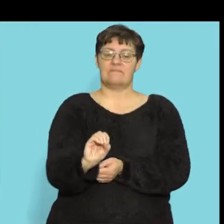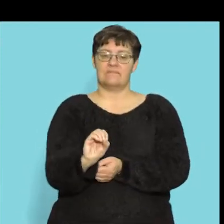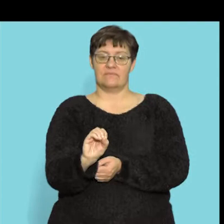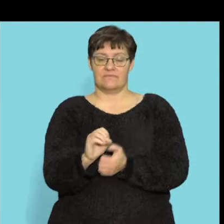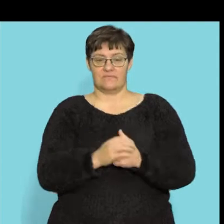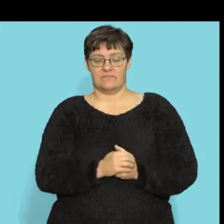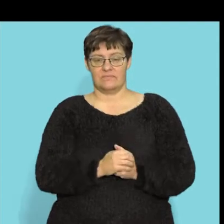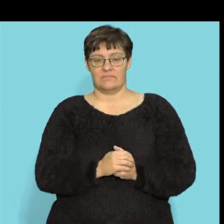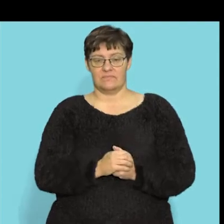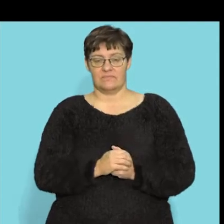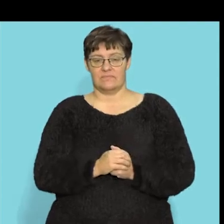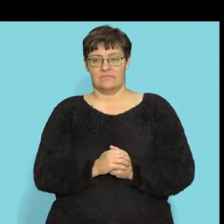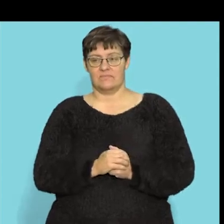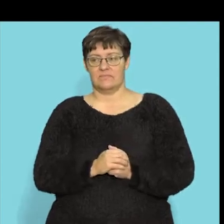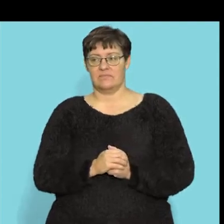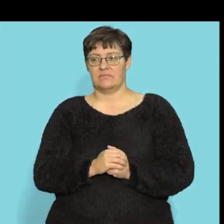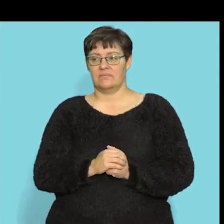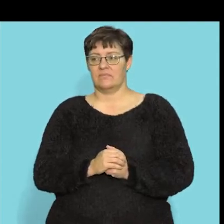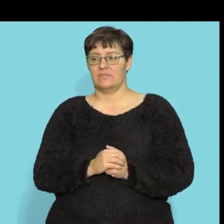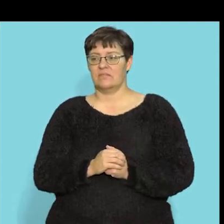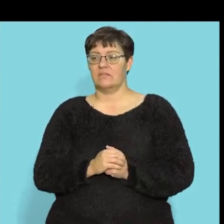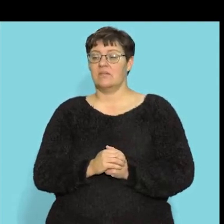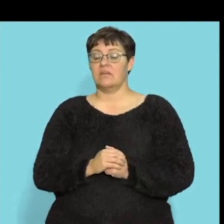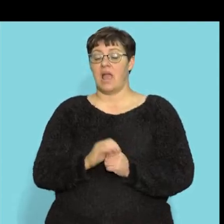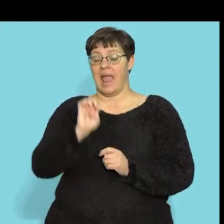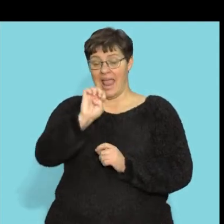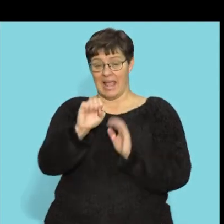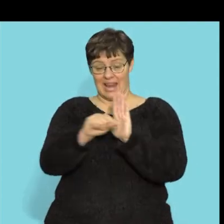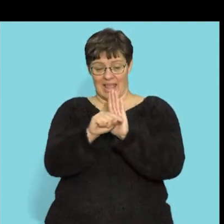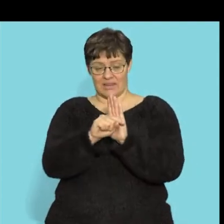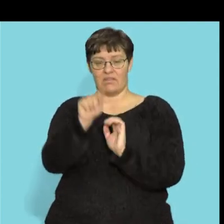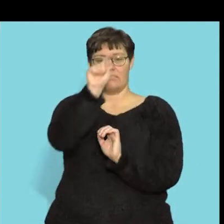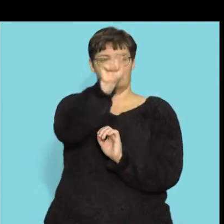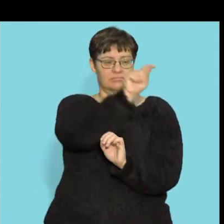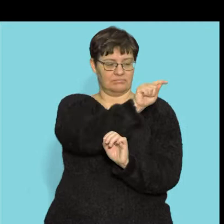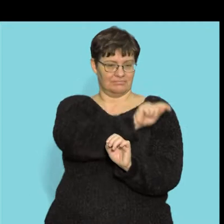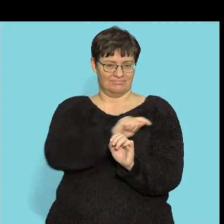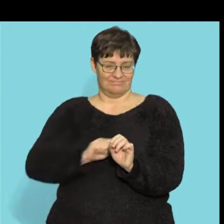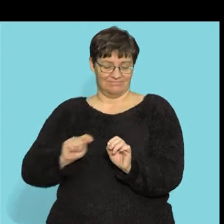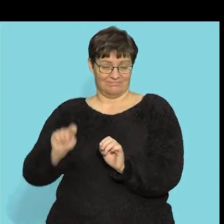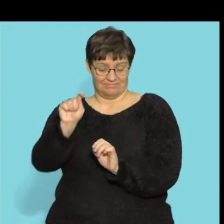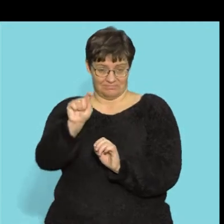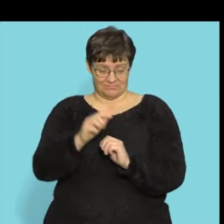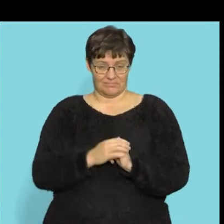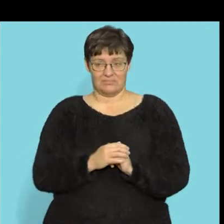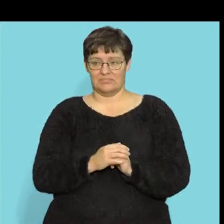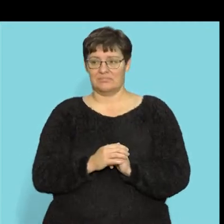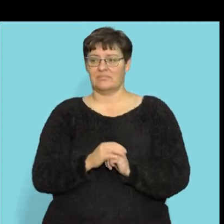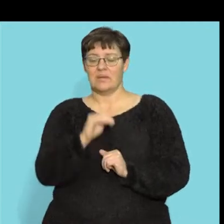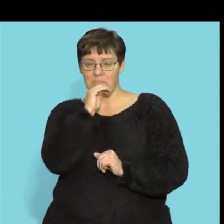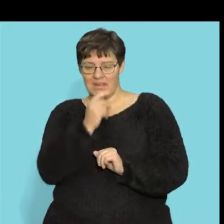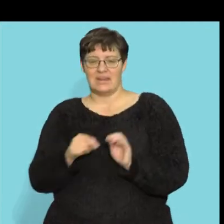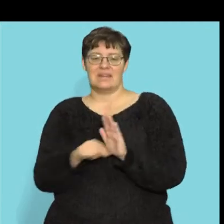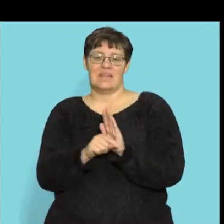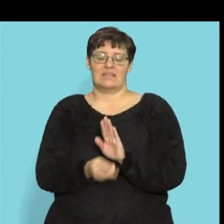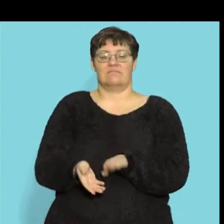nucleus, right? And then electrons are tightly held in bonds. Remember, these electrons are actually negatively charged, okay? So